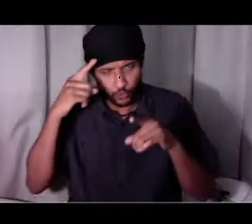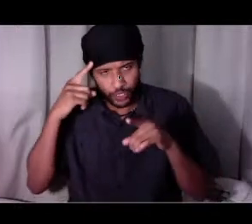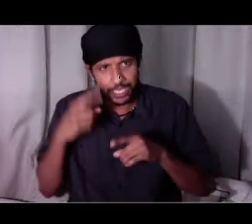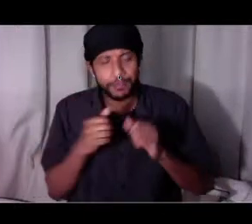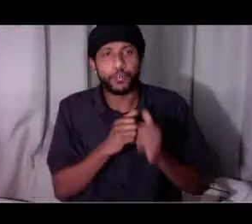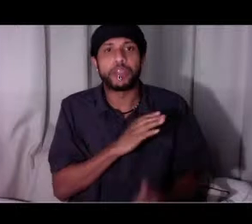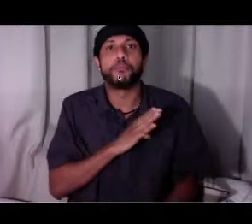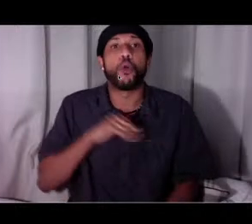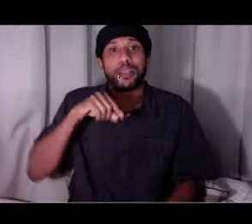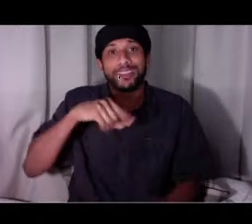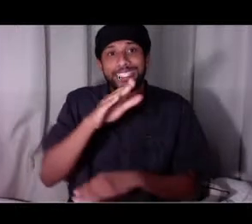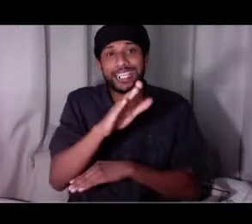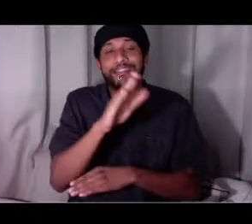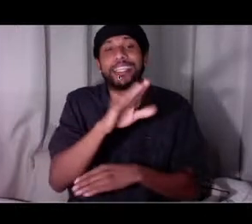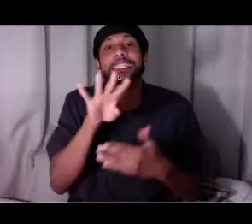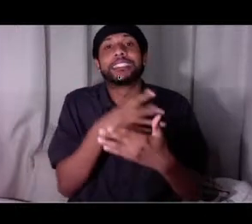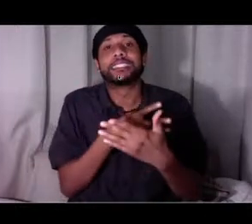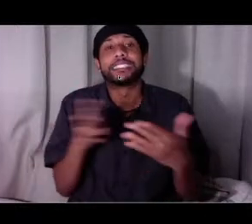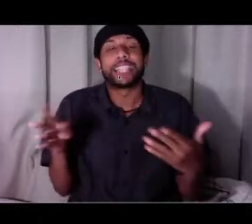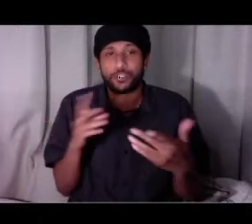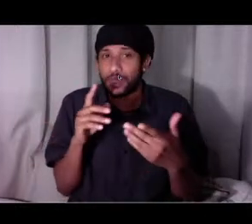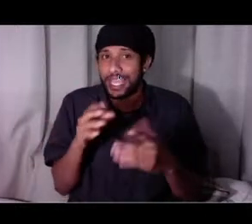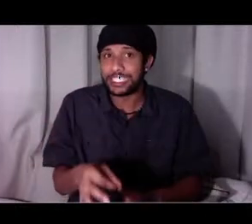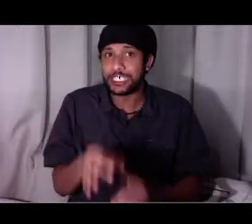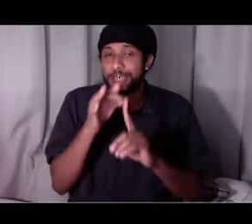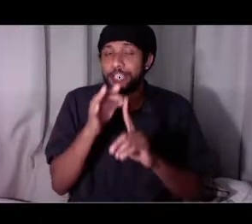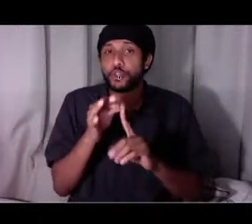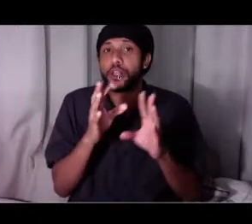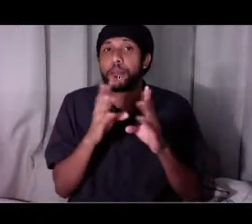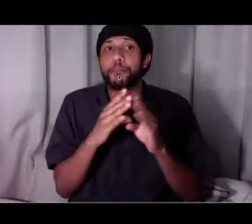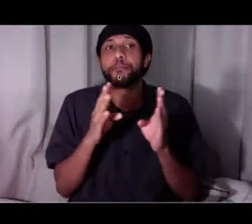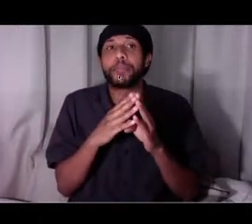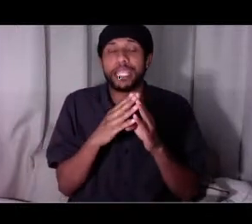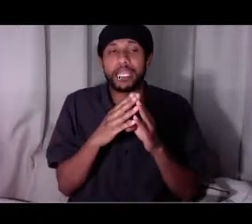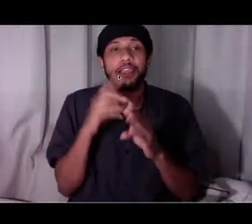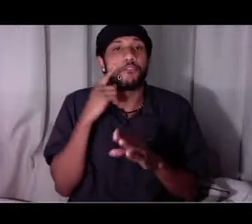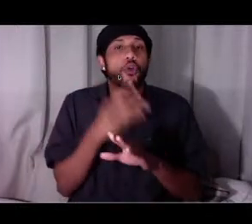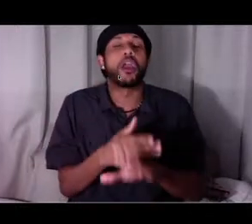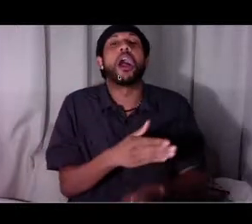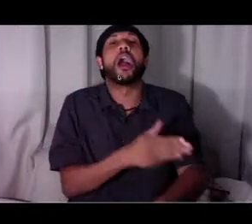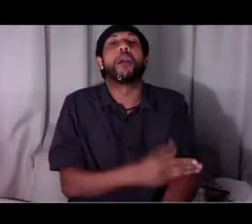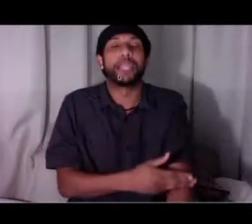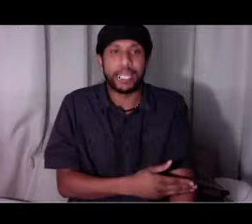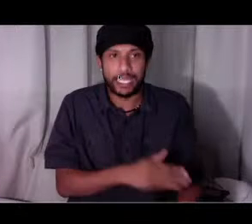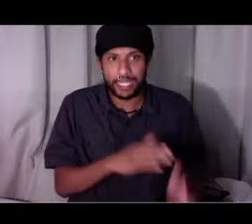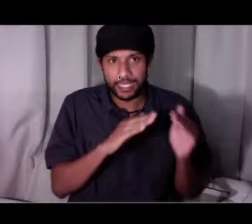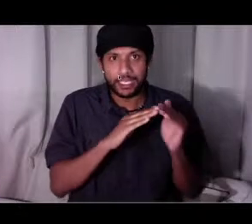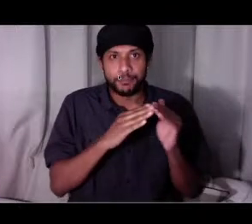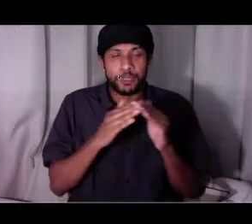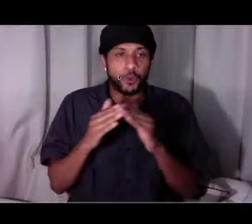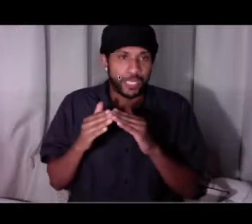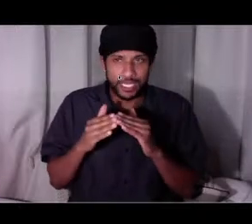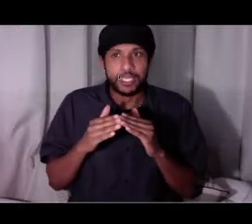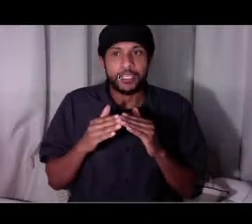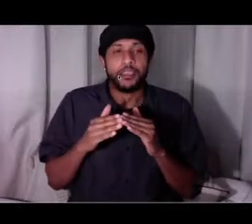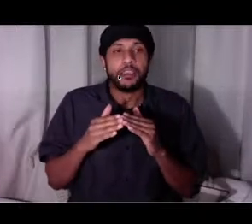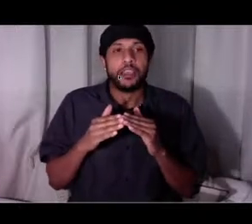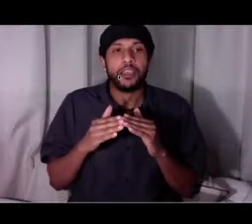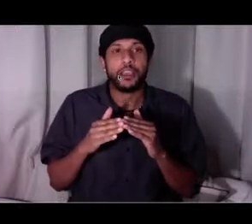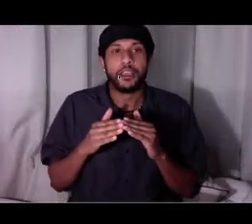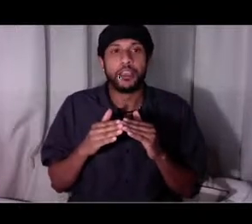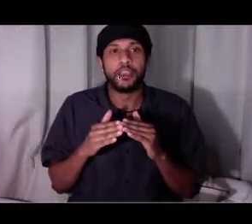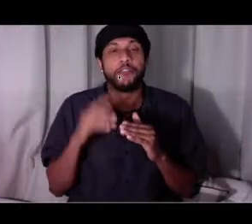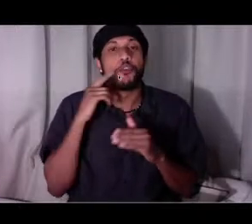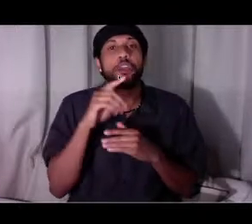evening to schedule a special board meeting to update the community and uh on the